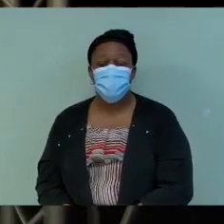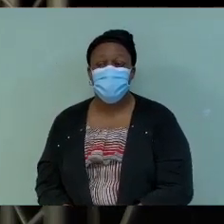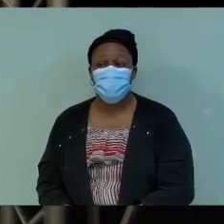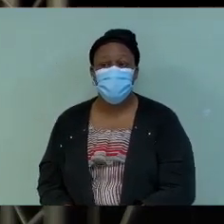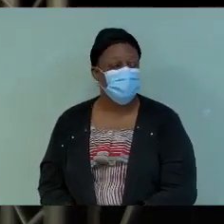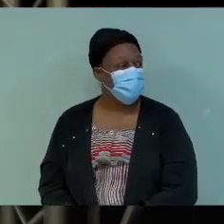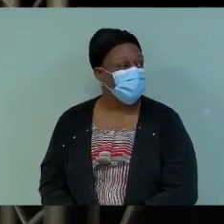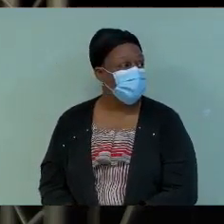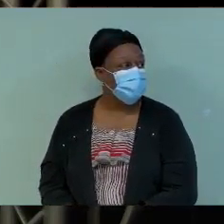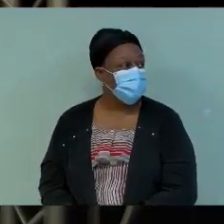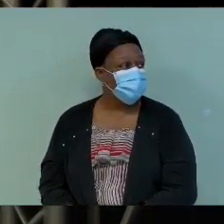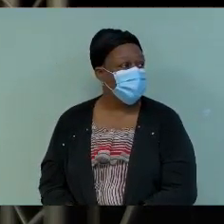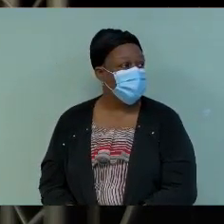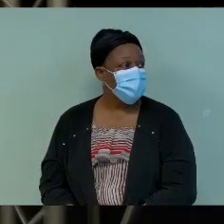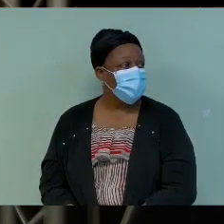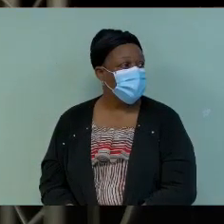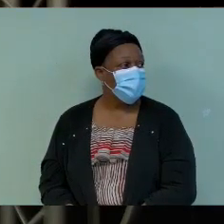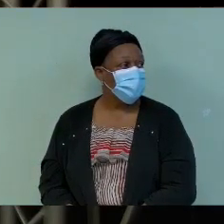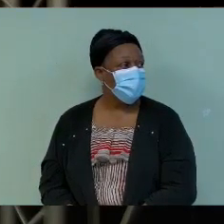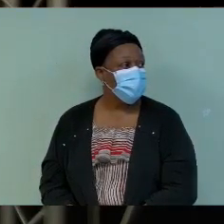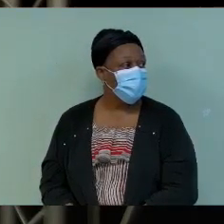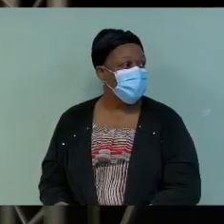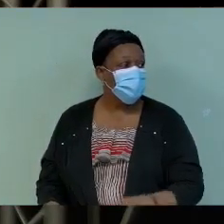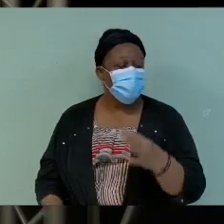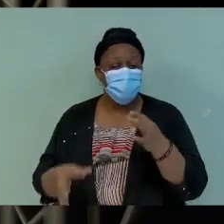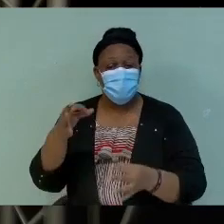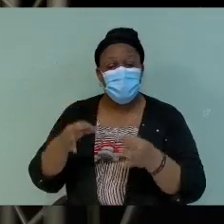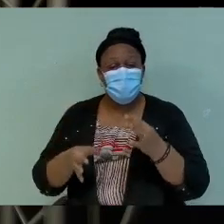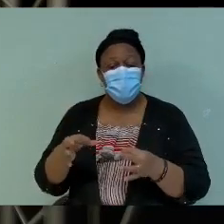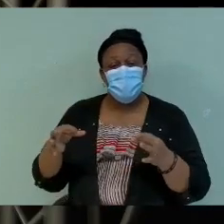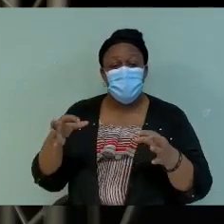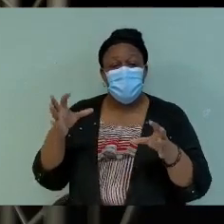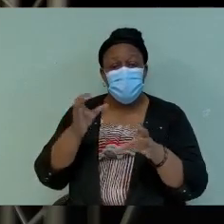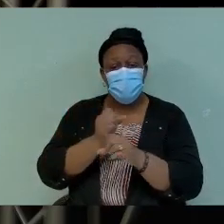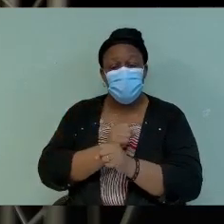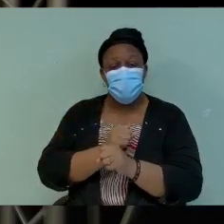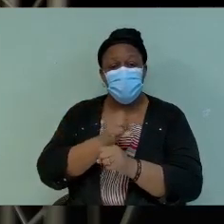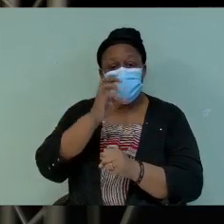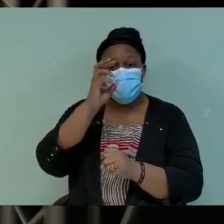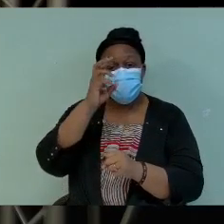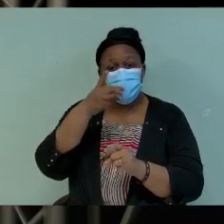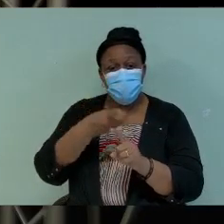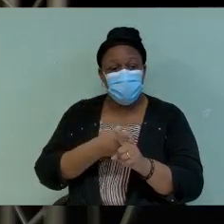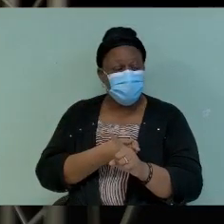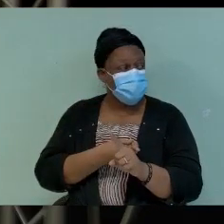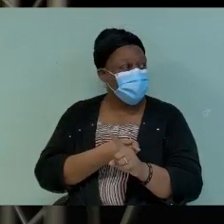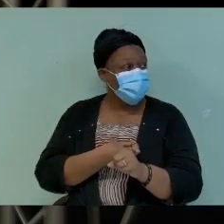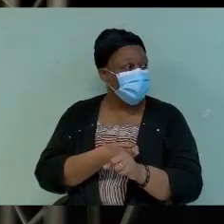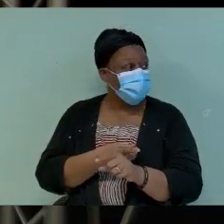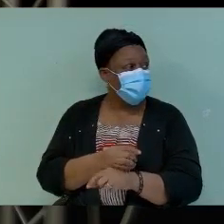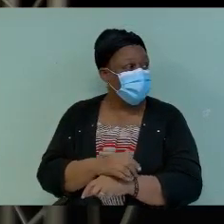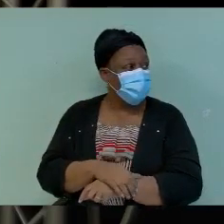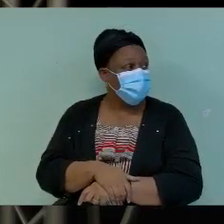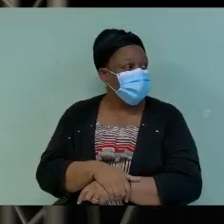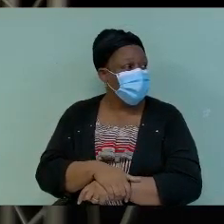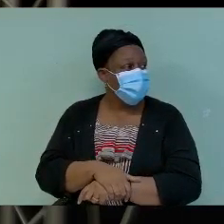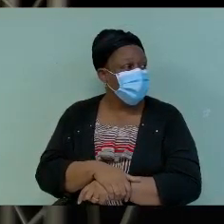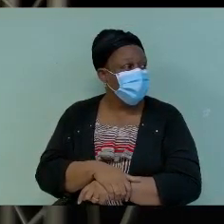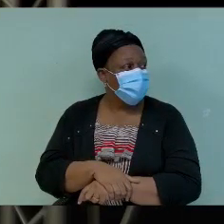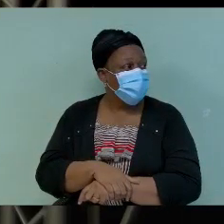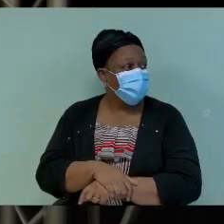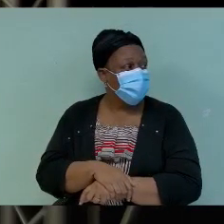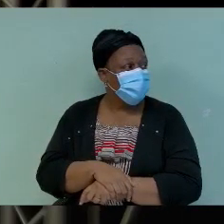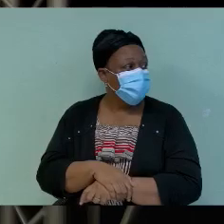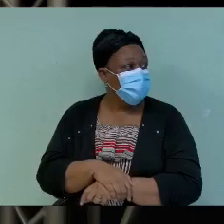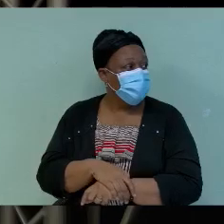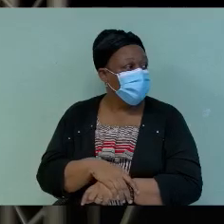If we go to at least 6 months into the lockdown, will the government provide more days of limited or restricted